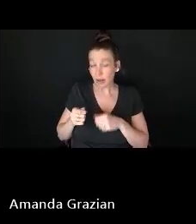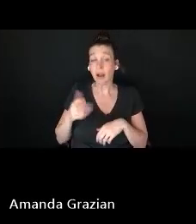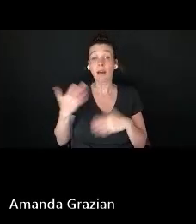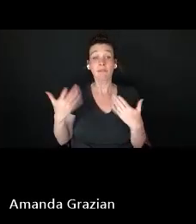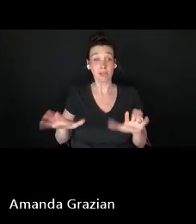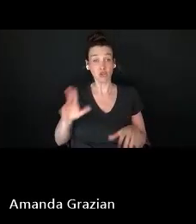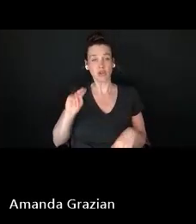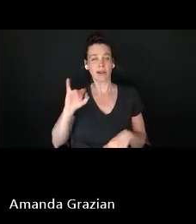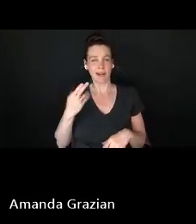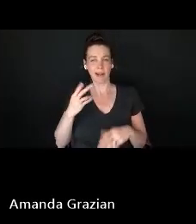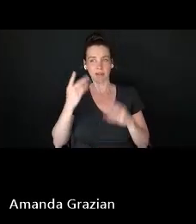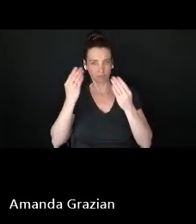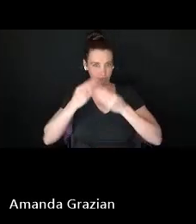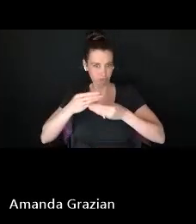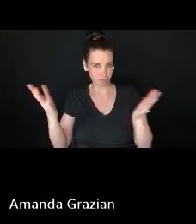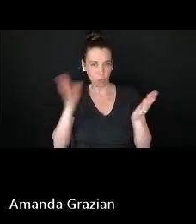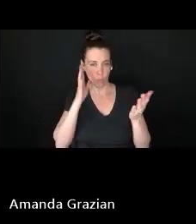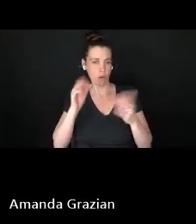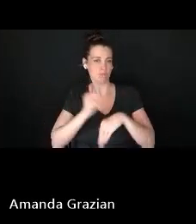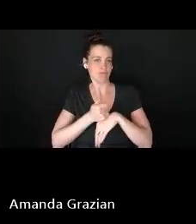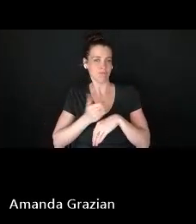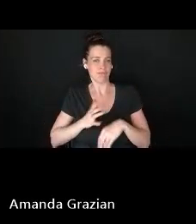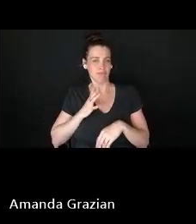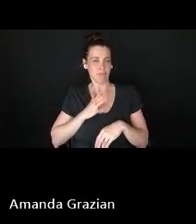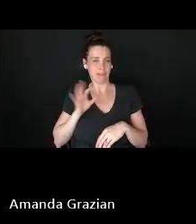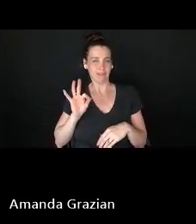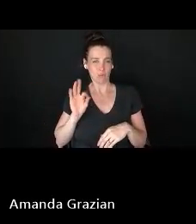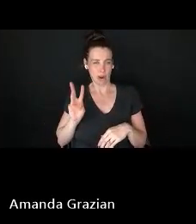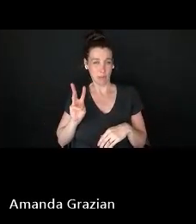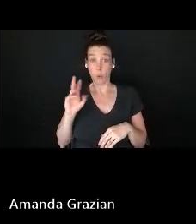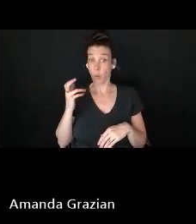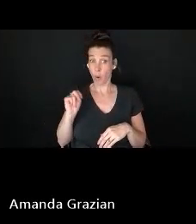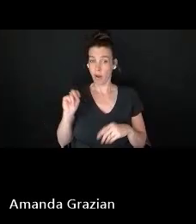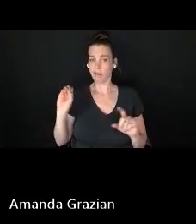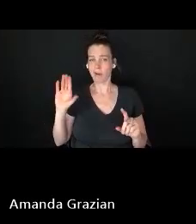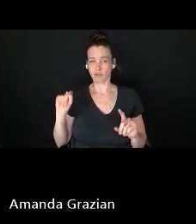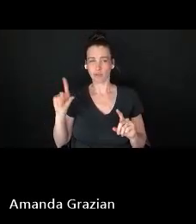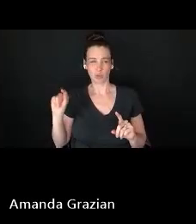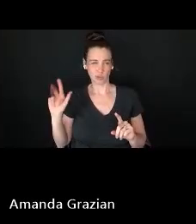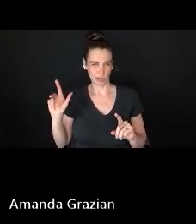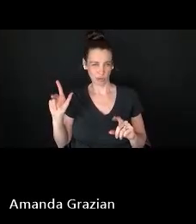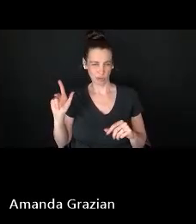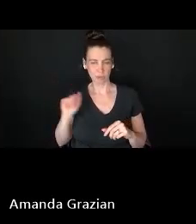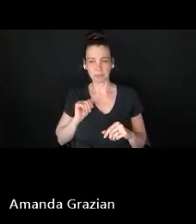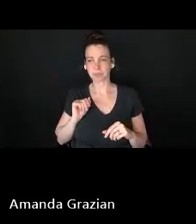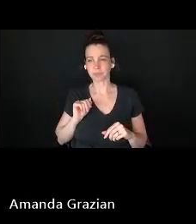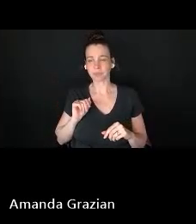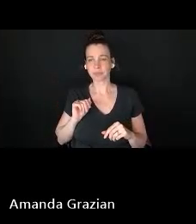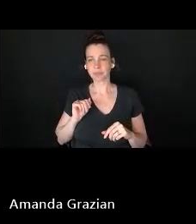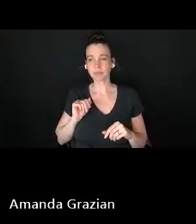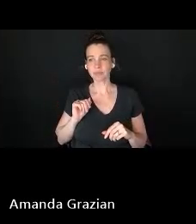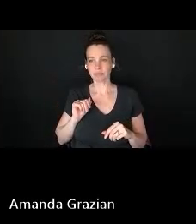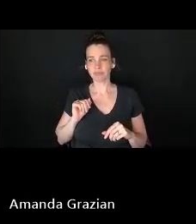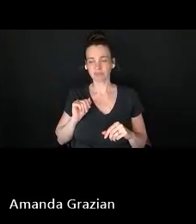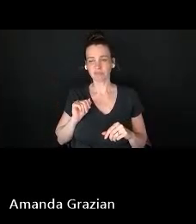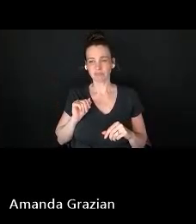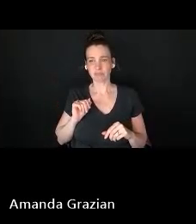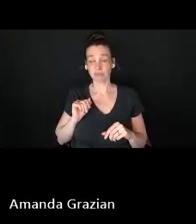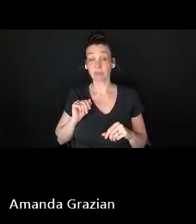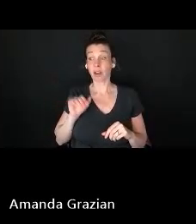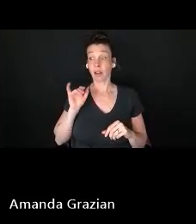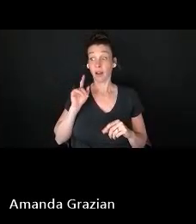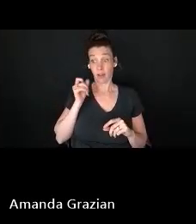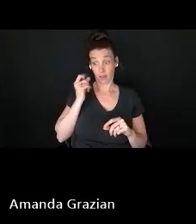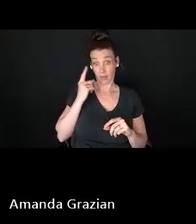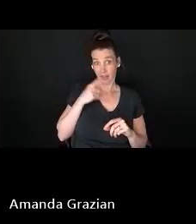the framework in October of 2023. For changes that will take place in